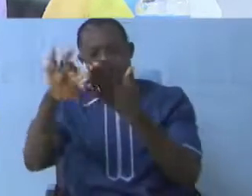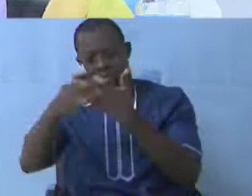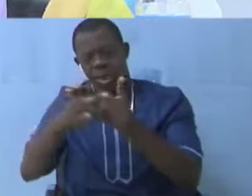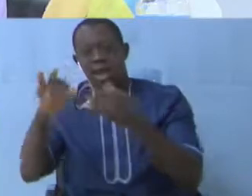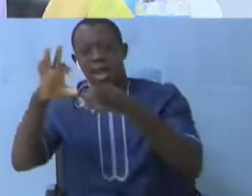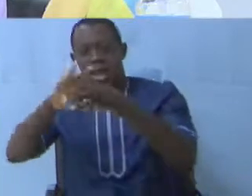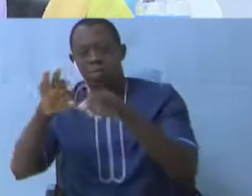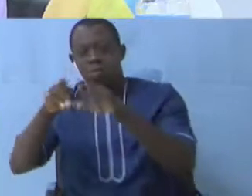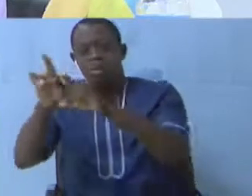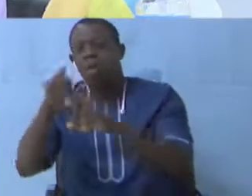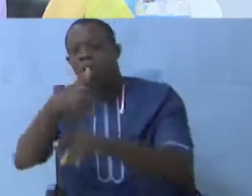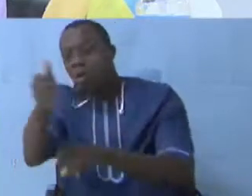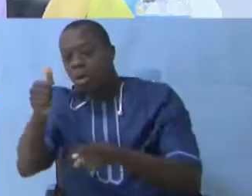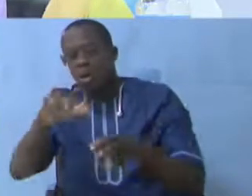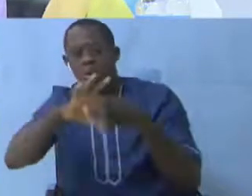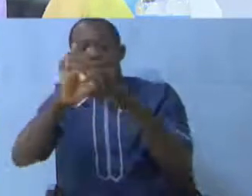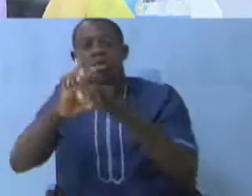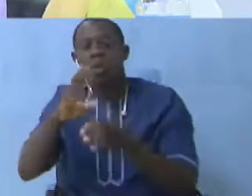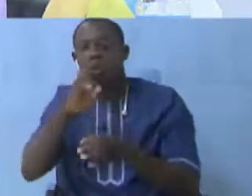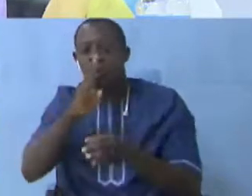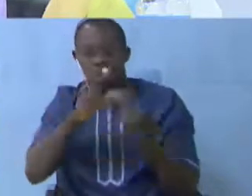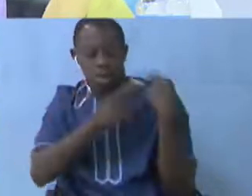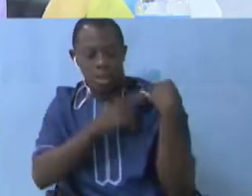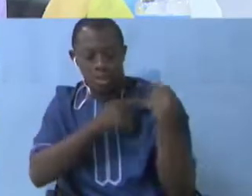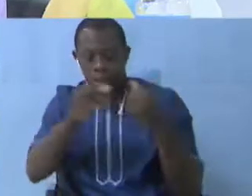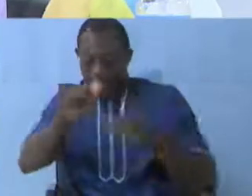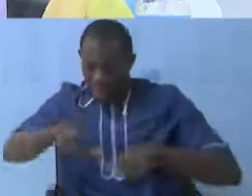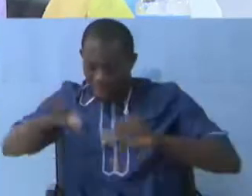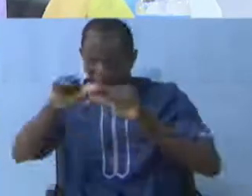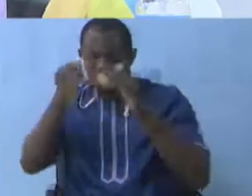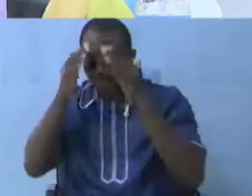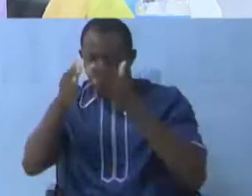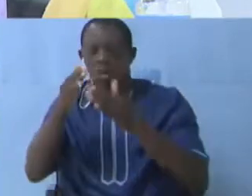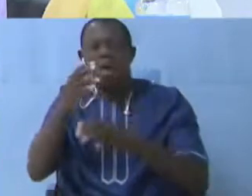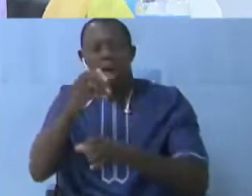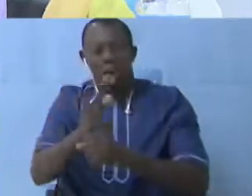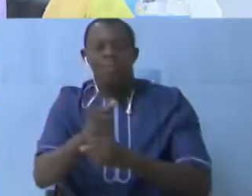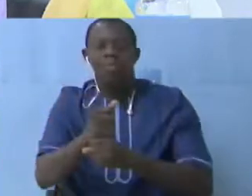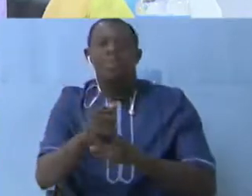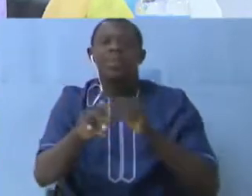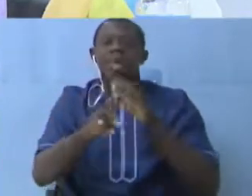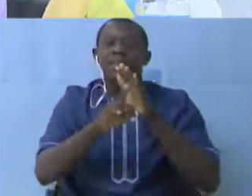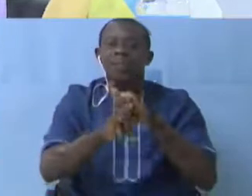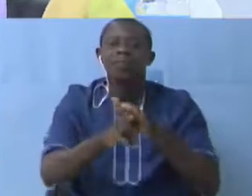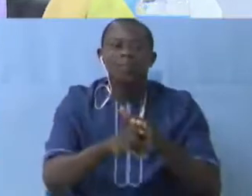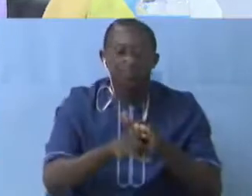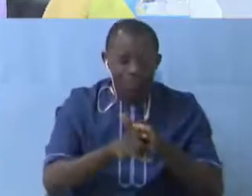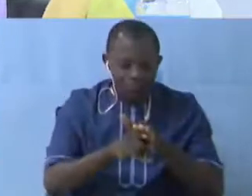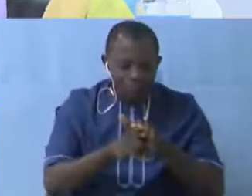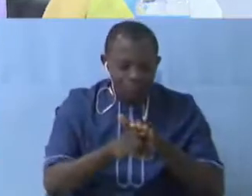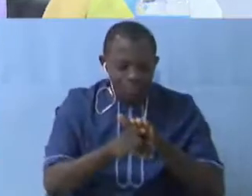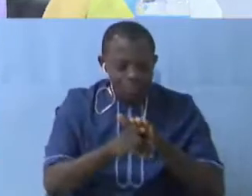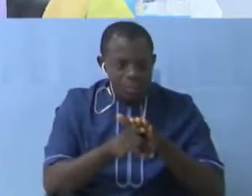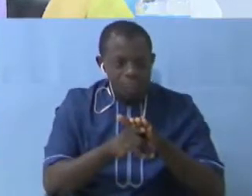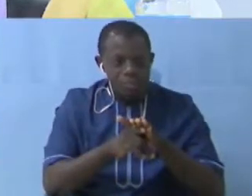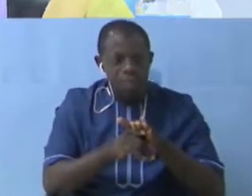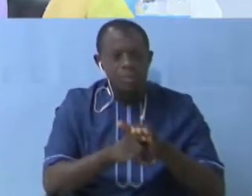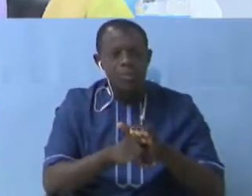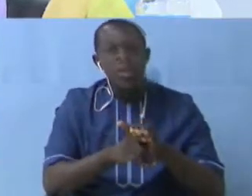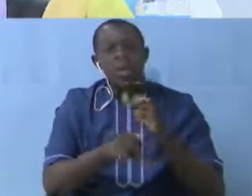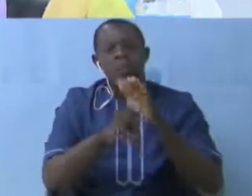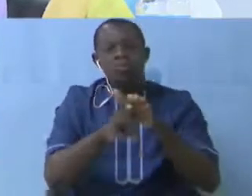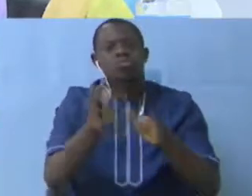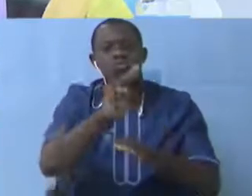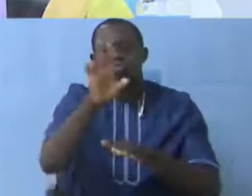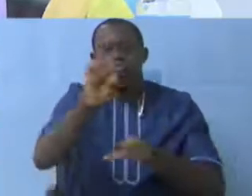suñ mandat yi suñ liñ nga xam ne mooy suñ taxawaay. For example, we were not dealing a lot with